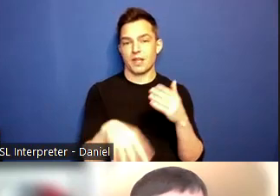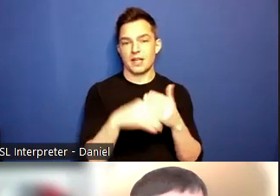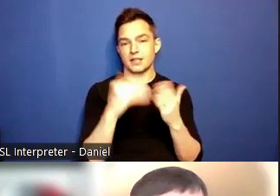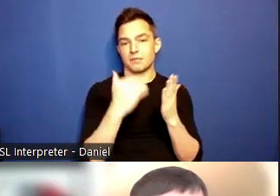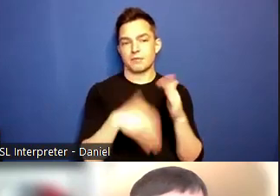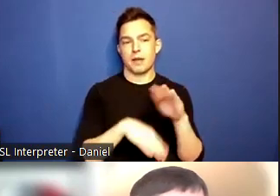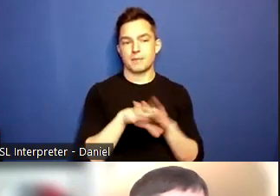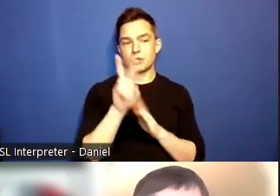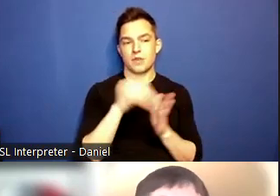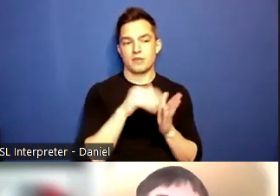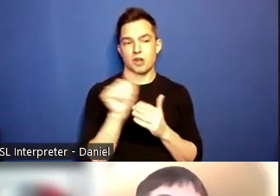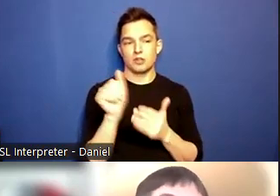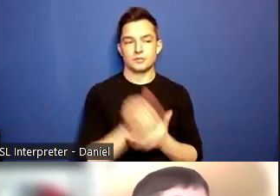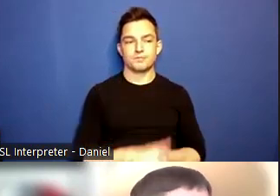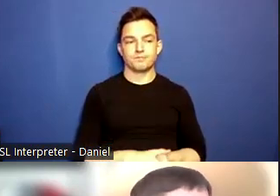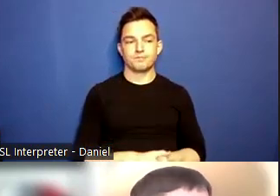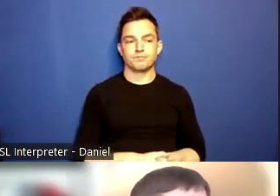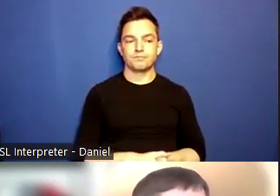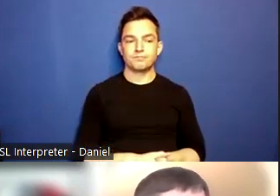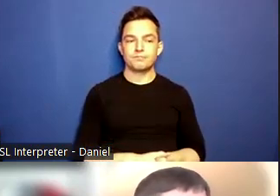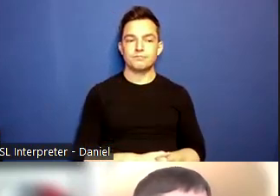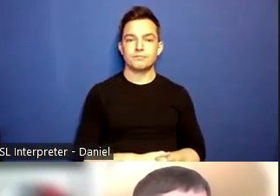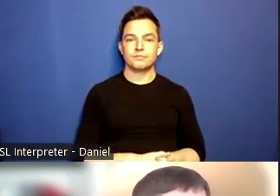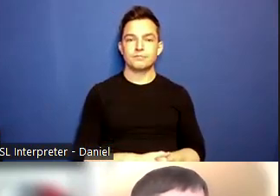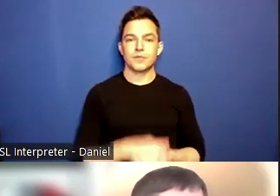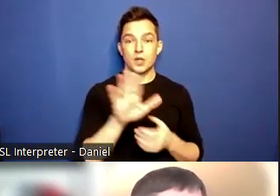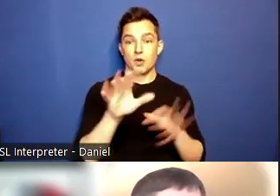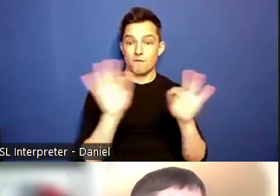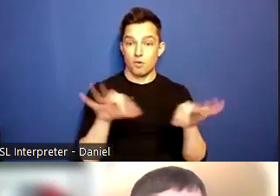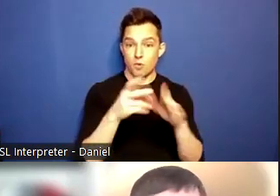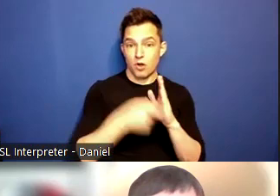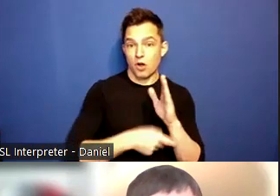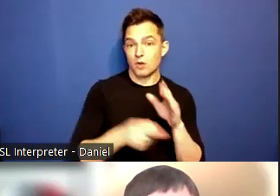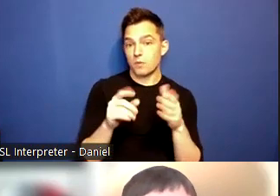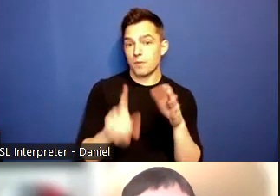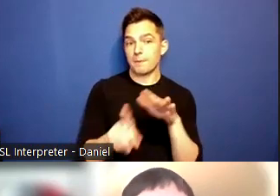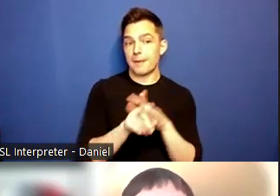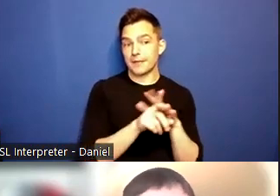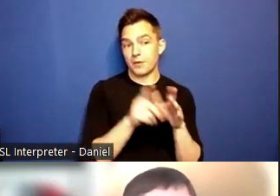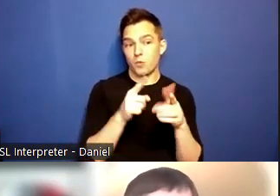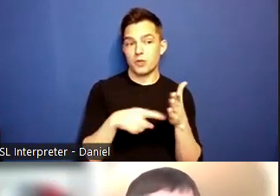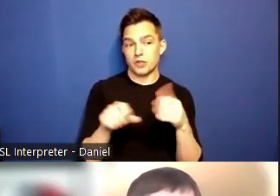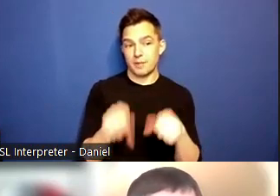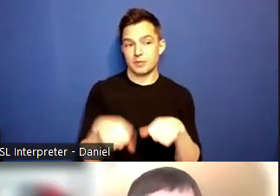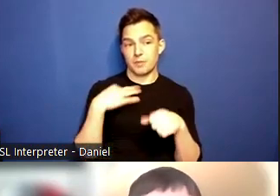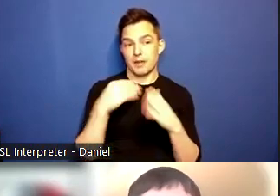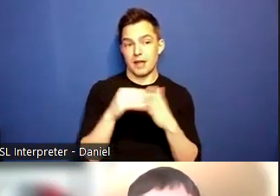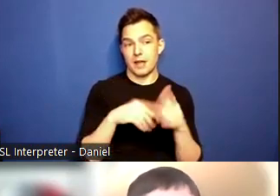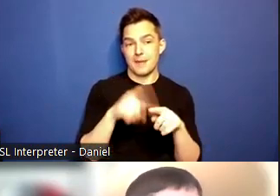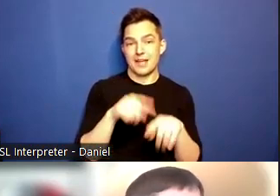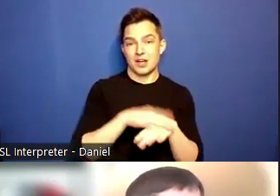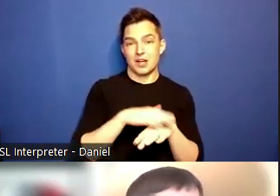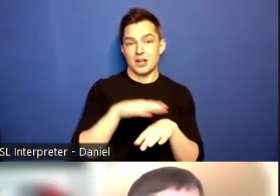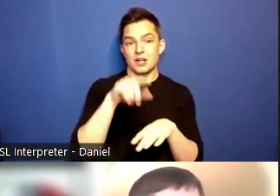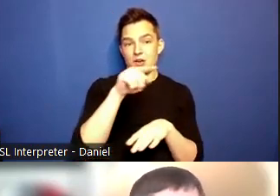$2,000. This form will auto-populate with what you're able to apply for based on what you enter into this